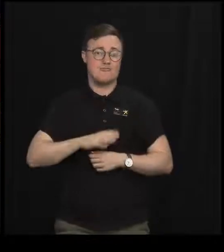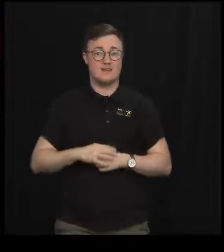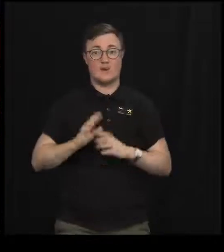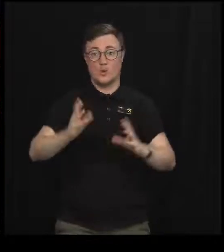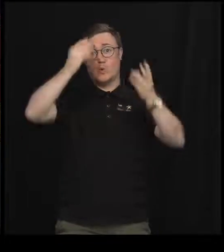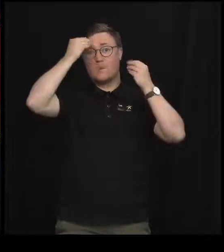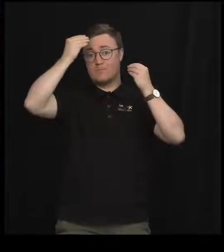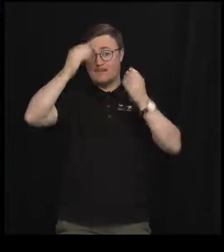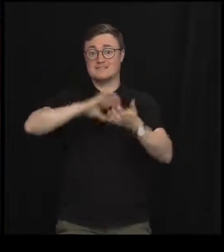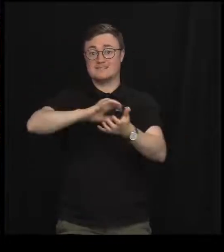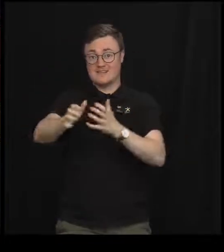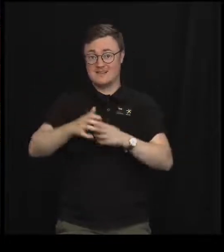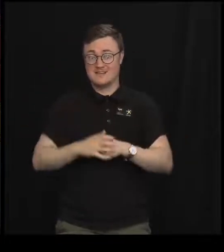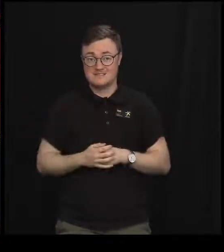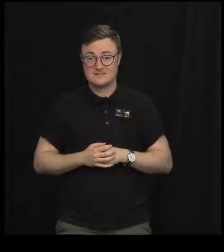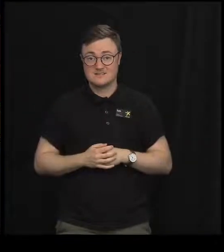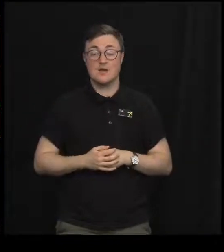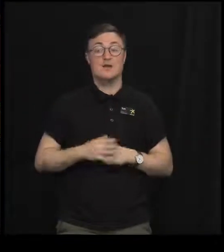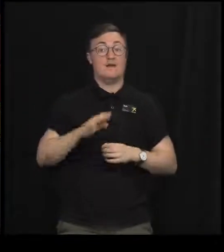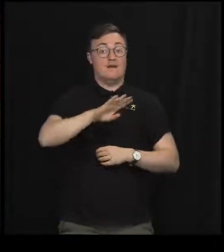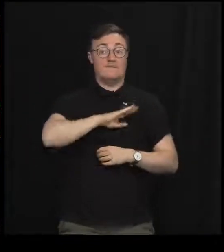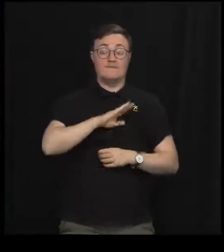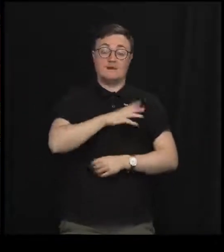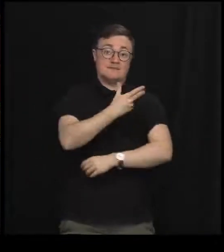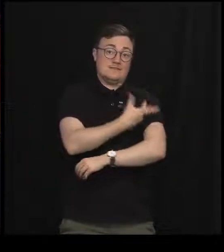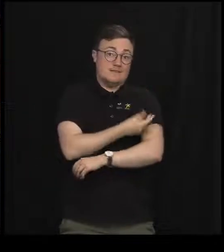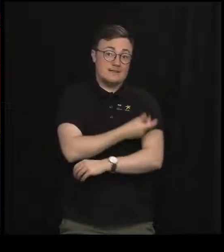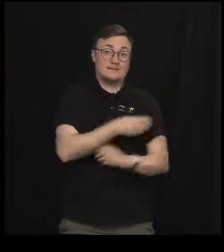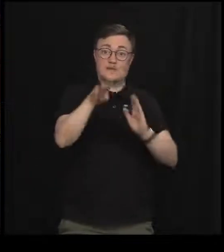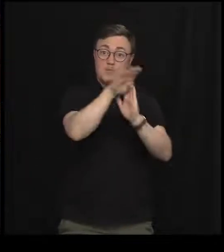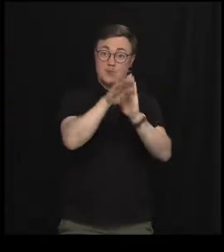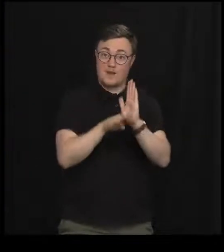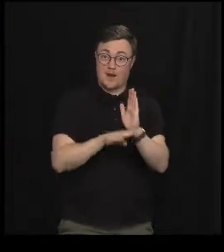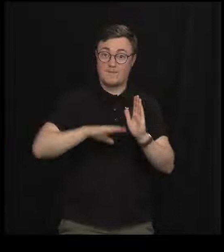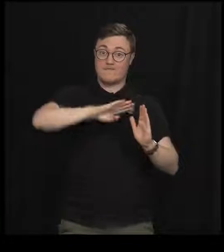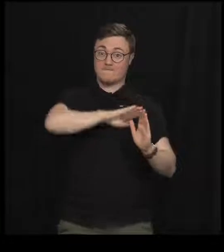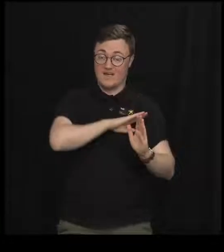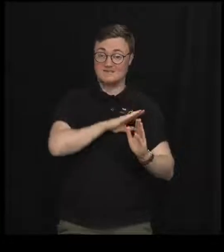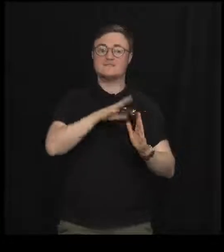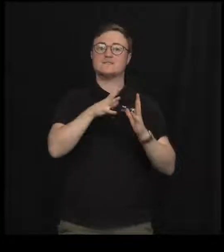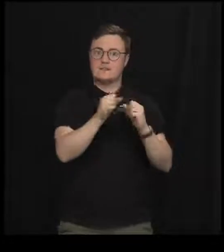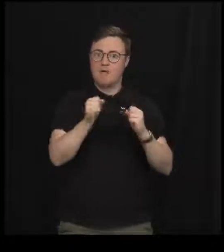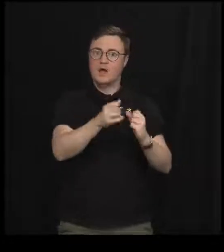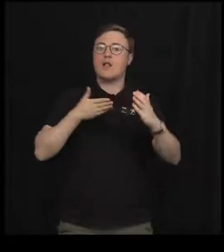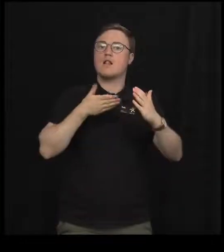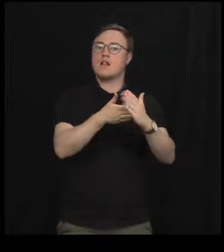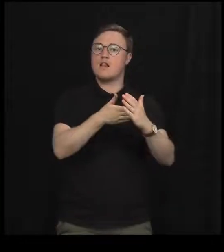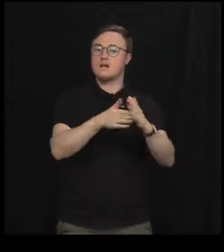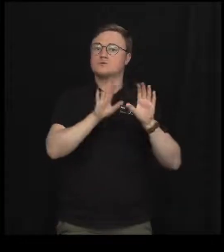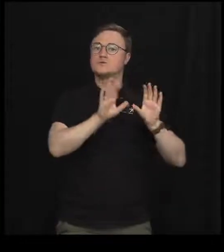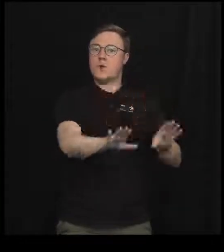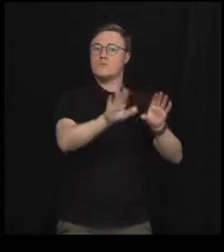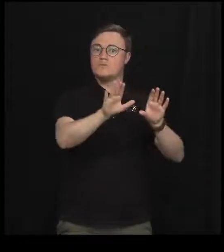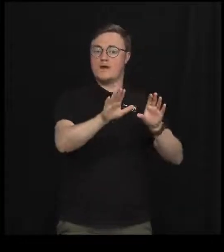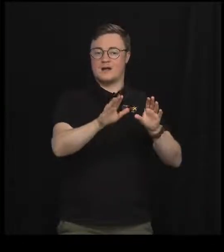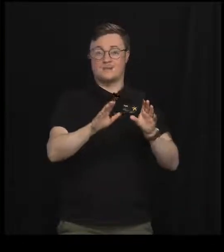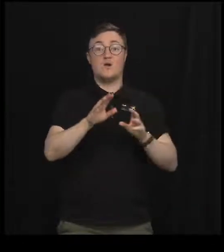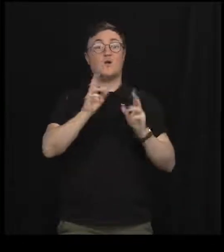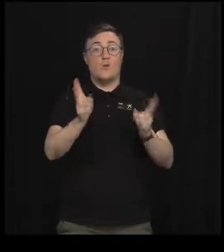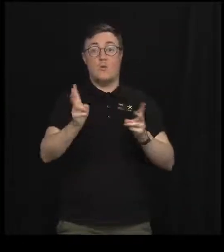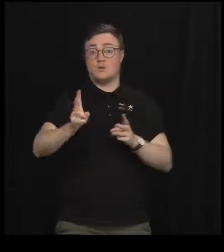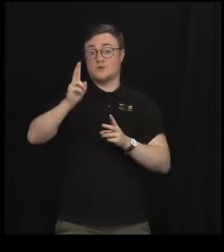of course, a lot of the vaccinations program, the routine vaccinations program for children were stopped, and we saw an increase in mental